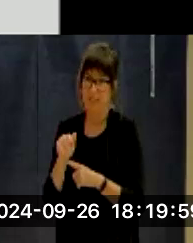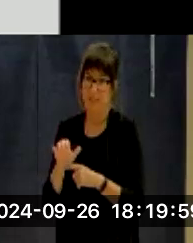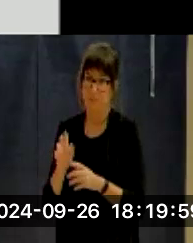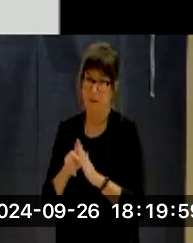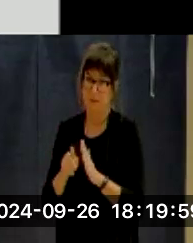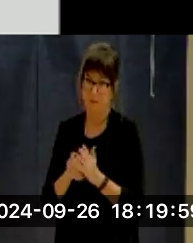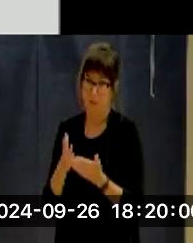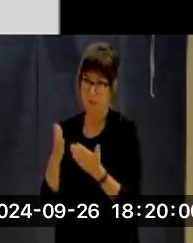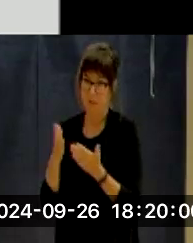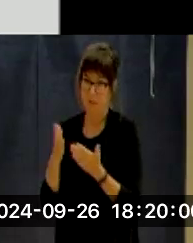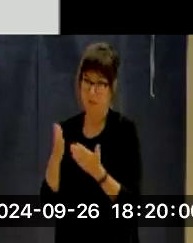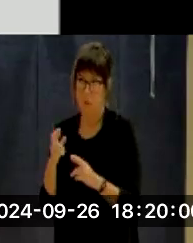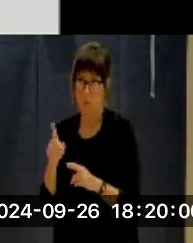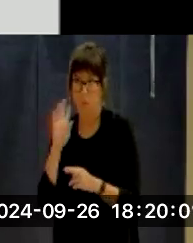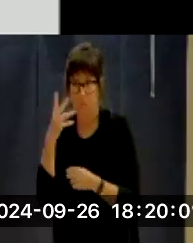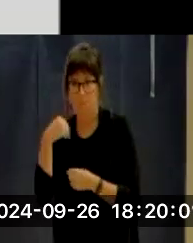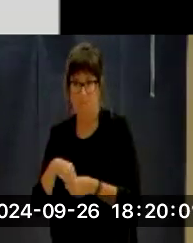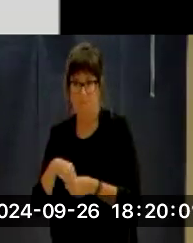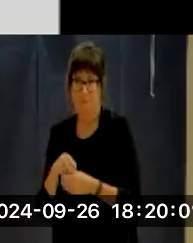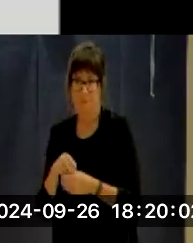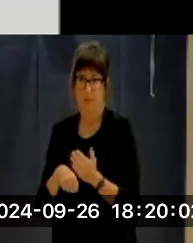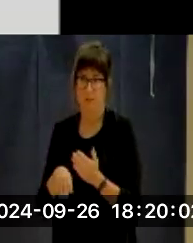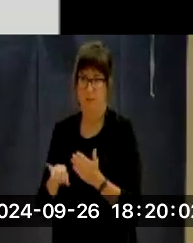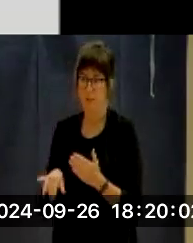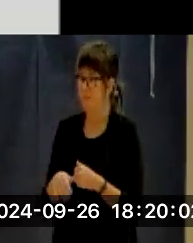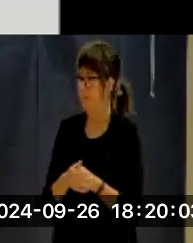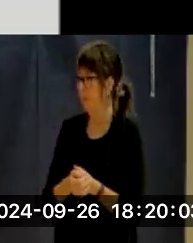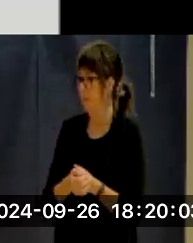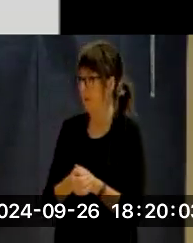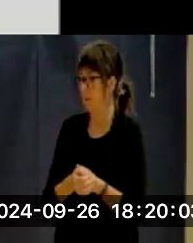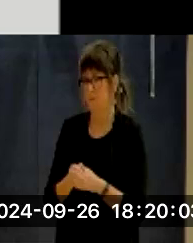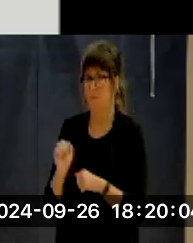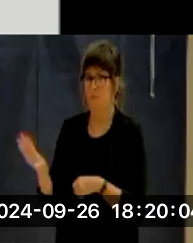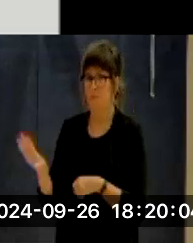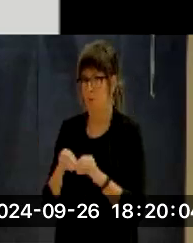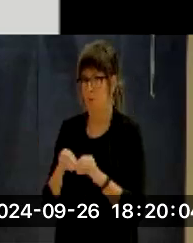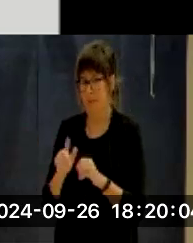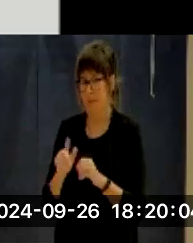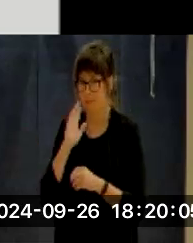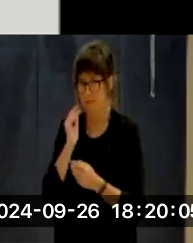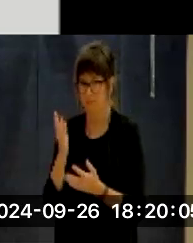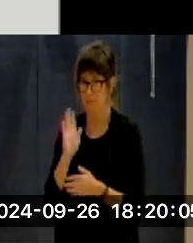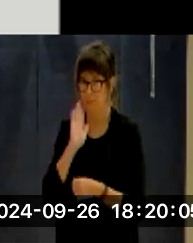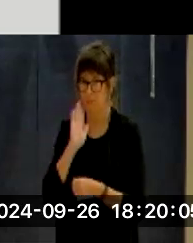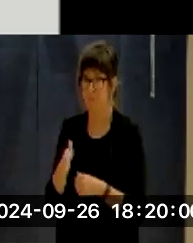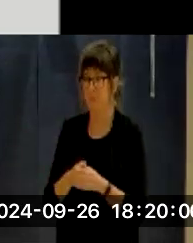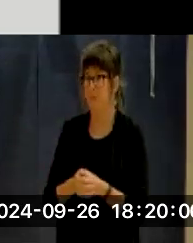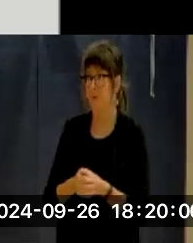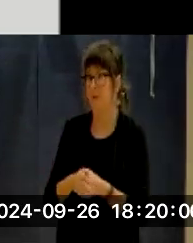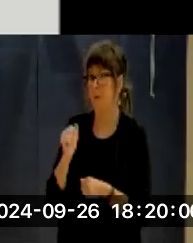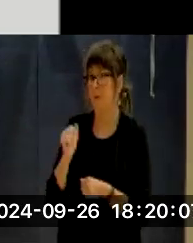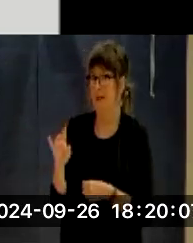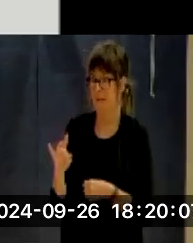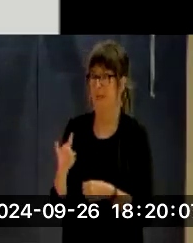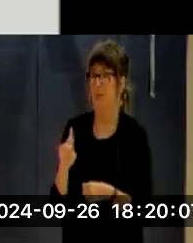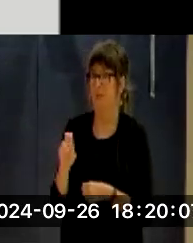will get you more information in writing on those. Nationally, the U.S. Bureau of Justice Statistics in 2018 reported that